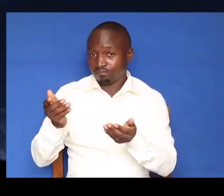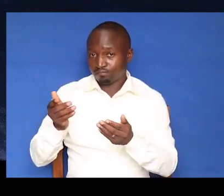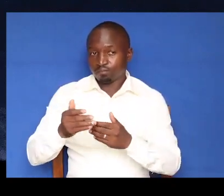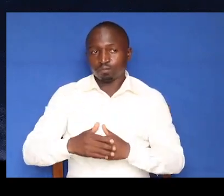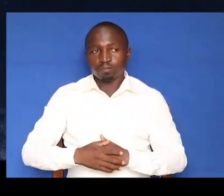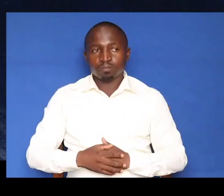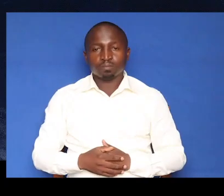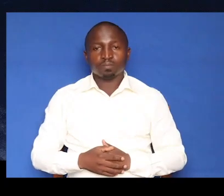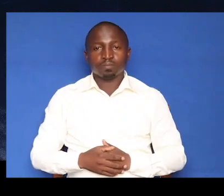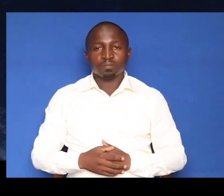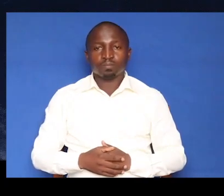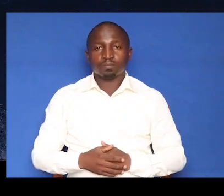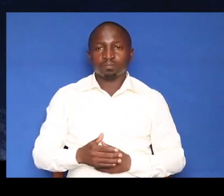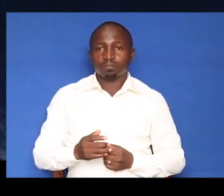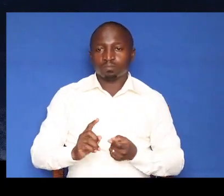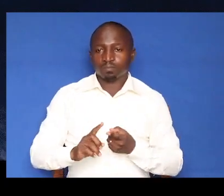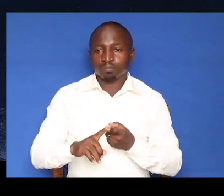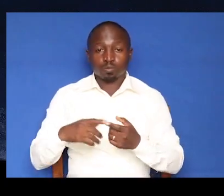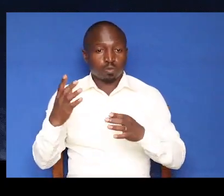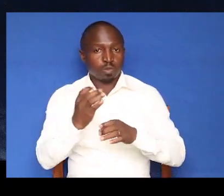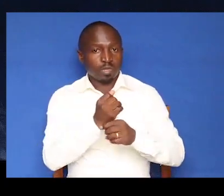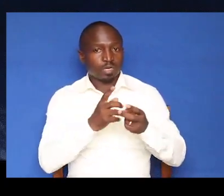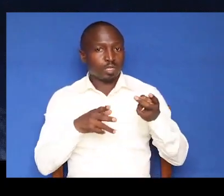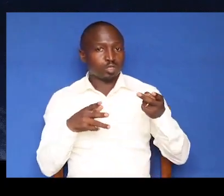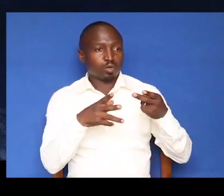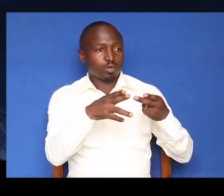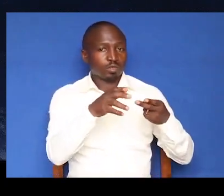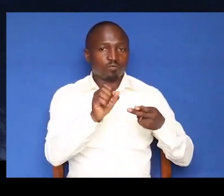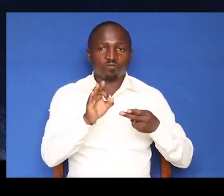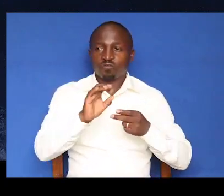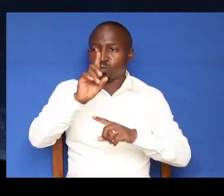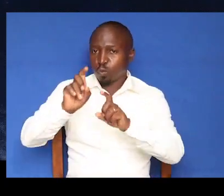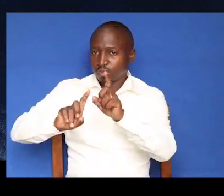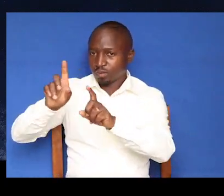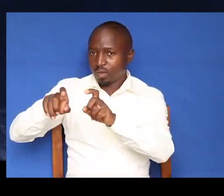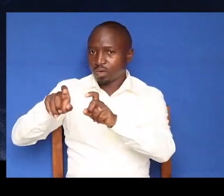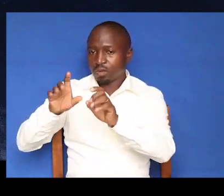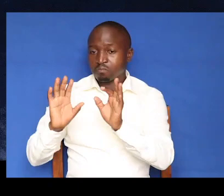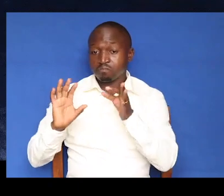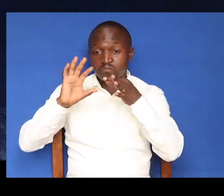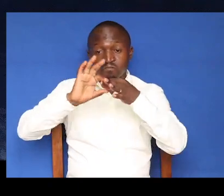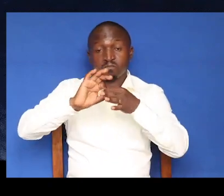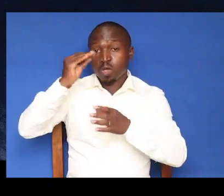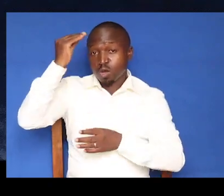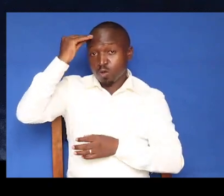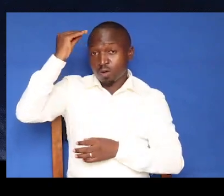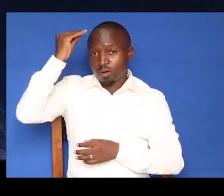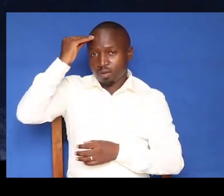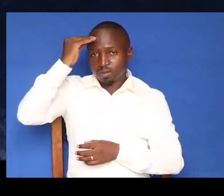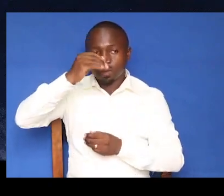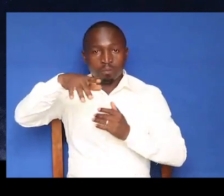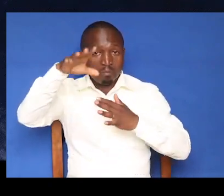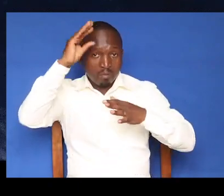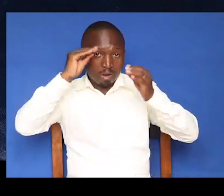do. And you will have the solutions for the questions by taking into consideration of the